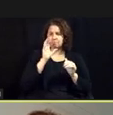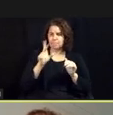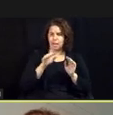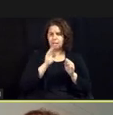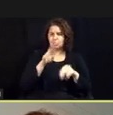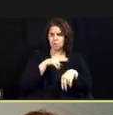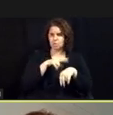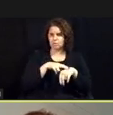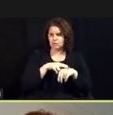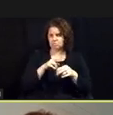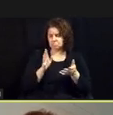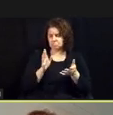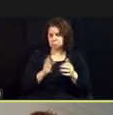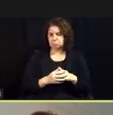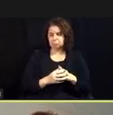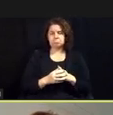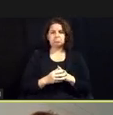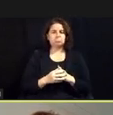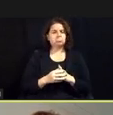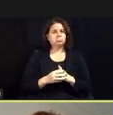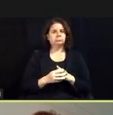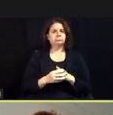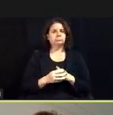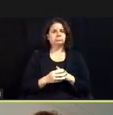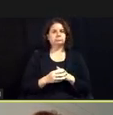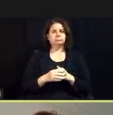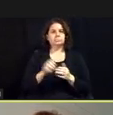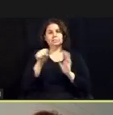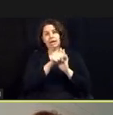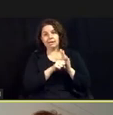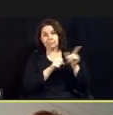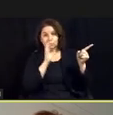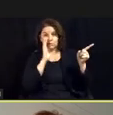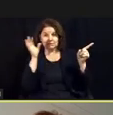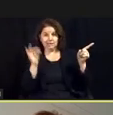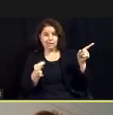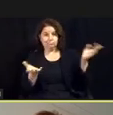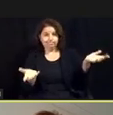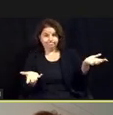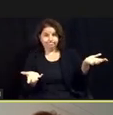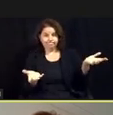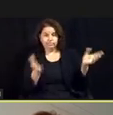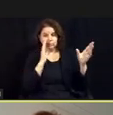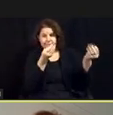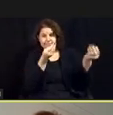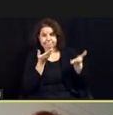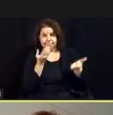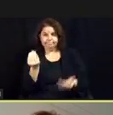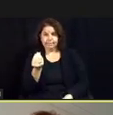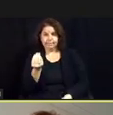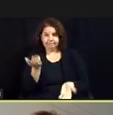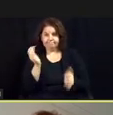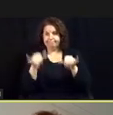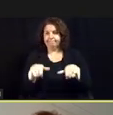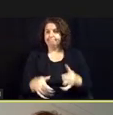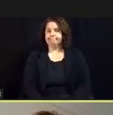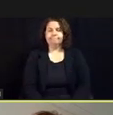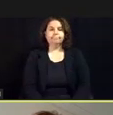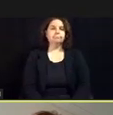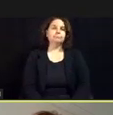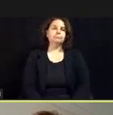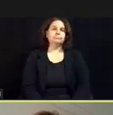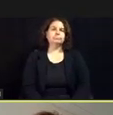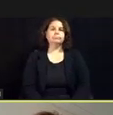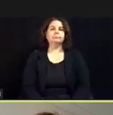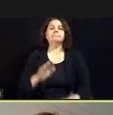red. But we'll know for sure when they look at the numbers again on Sunday. Next, please.